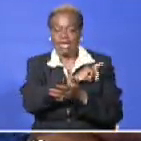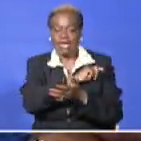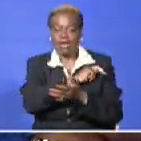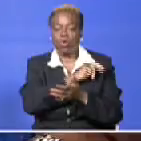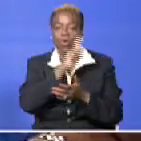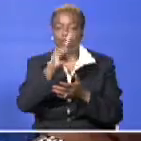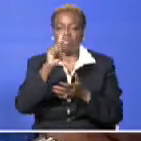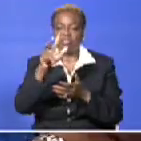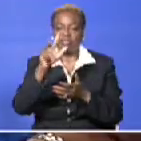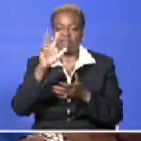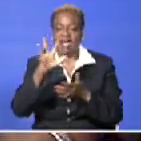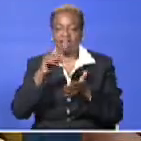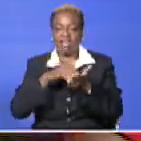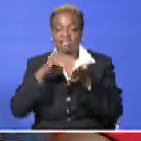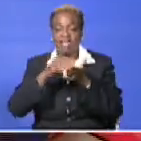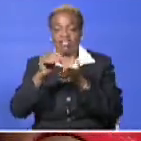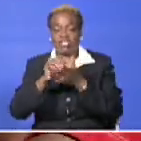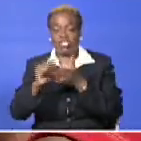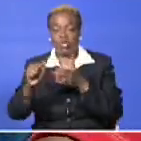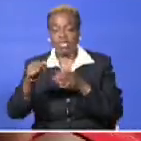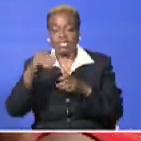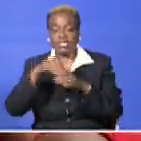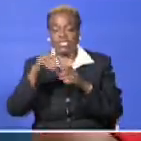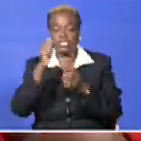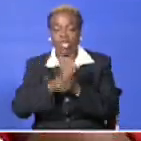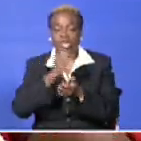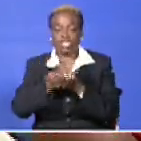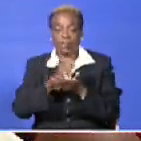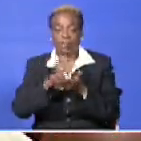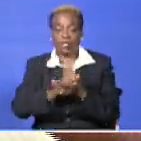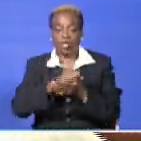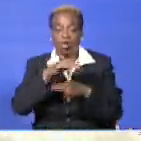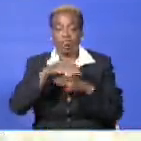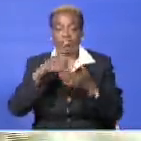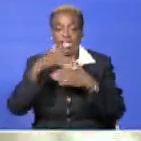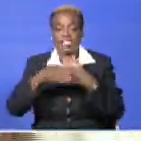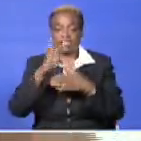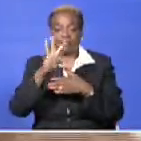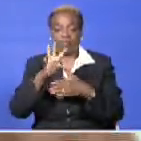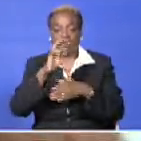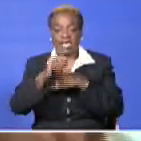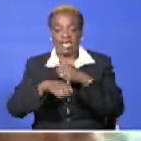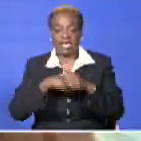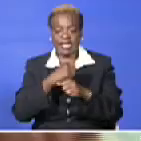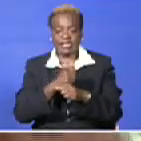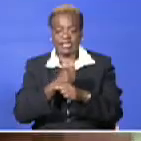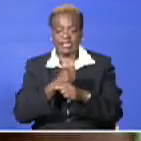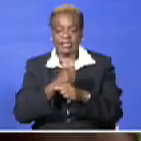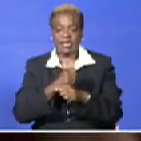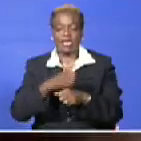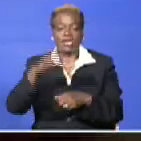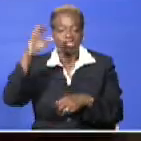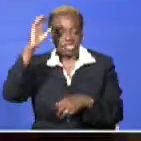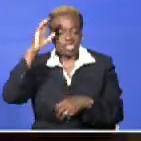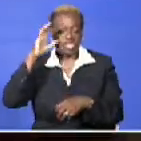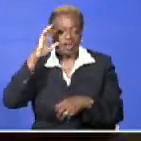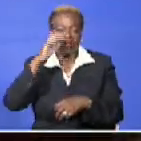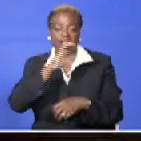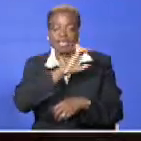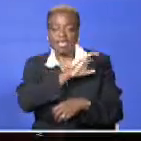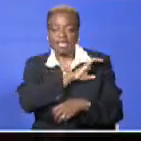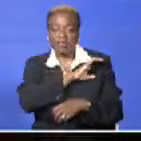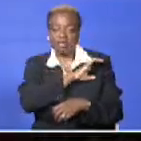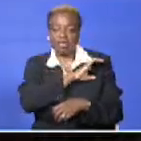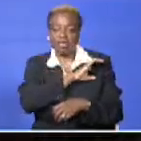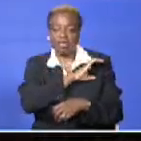$140,000 in scholarship for studies abroad over the next 4 years. Committee member for the All Bahamas Merit Award, Cheryl Carey, says the awards